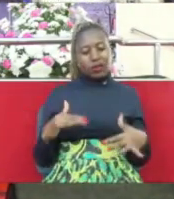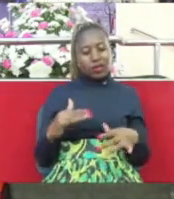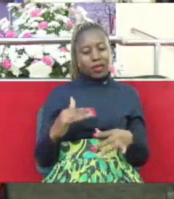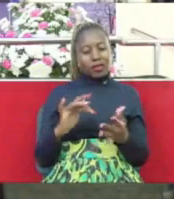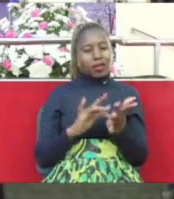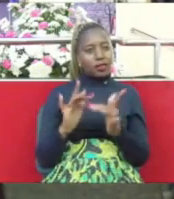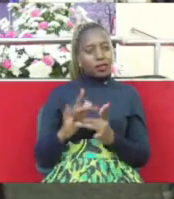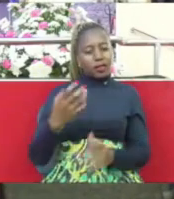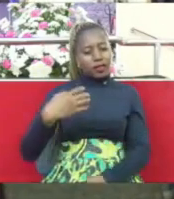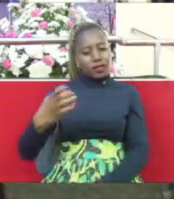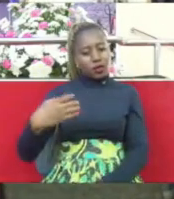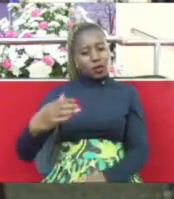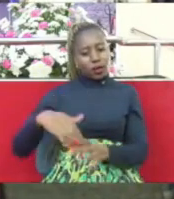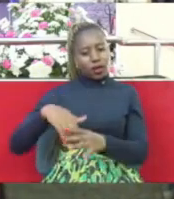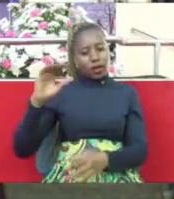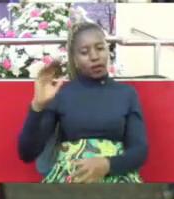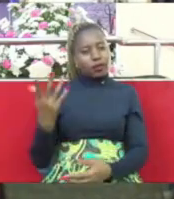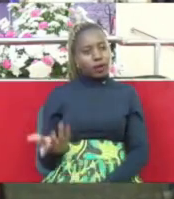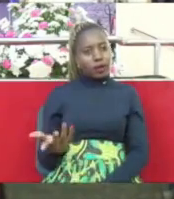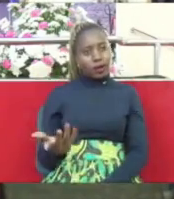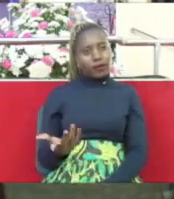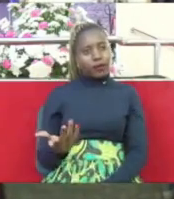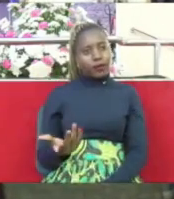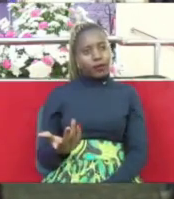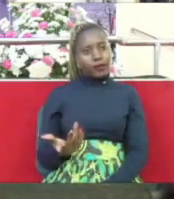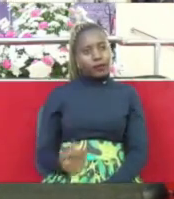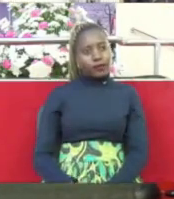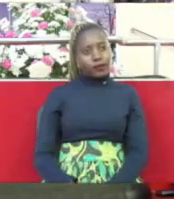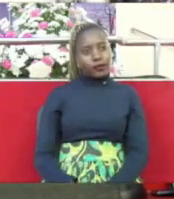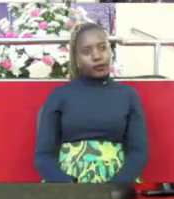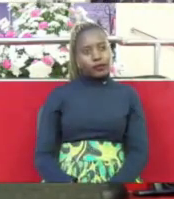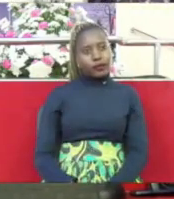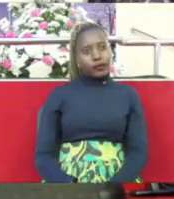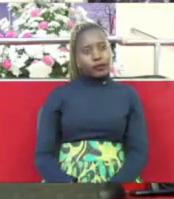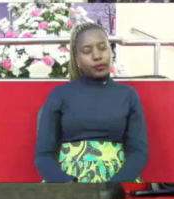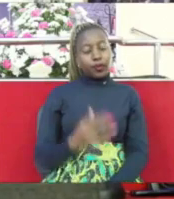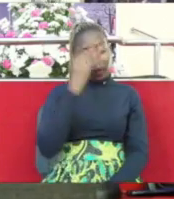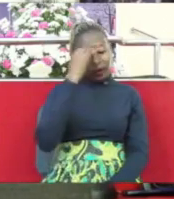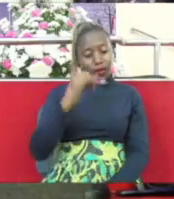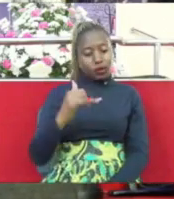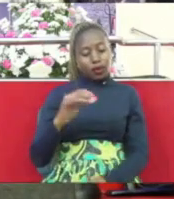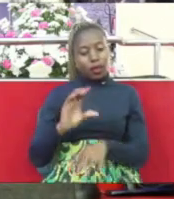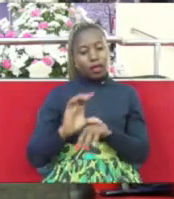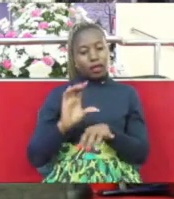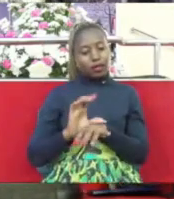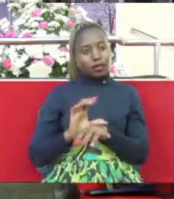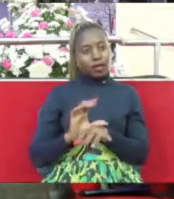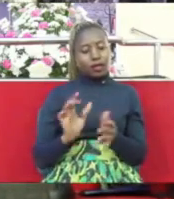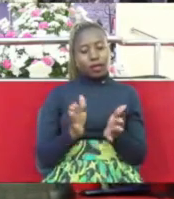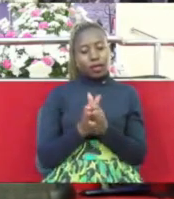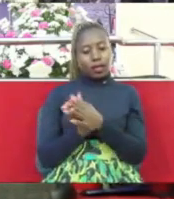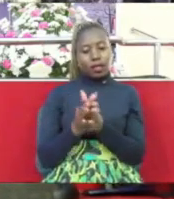ikikuja hapa na kuabudu inapoketi pale. Je, imefungwa na Yesu yuko nje? Because the church in Laodiceans, they did